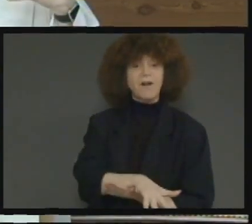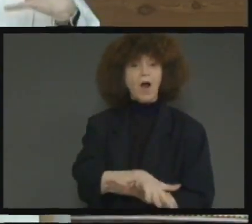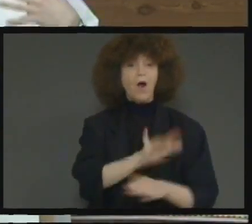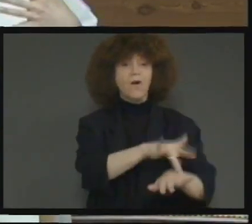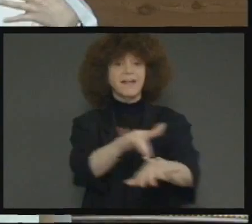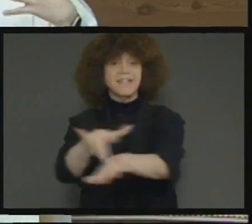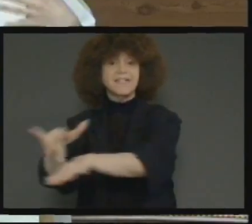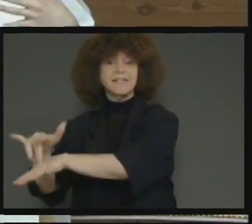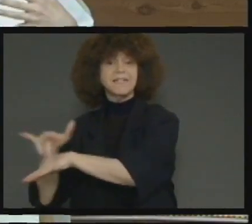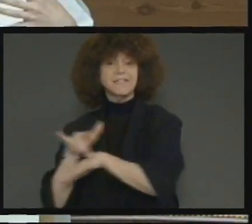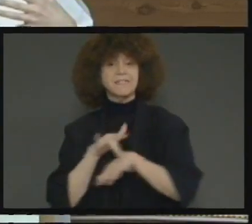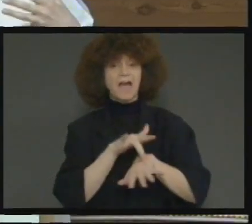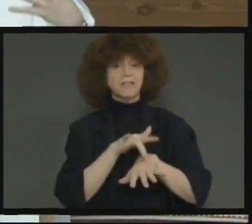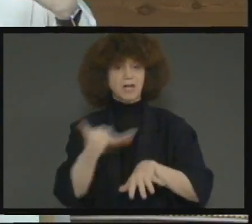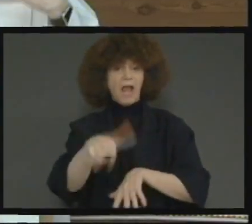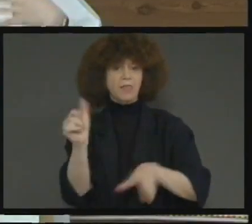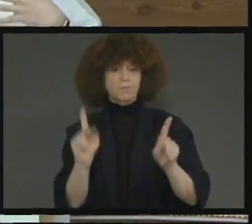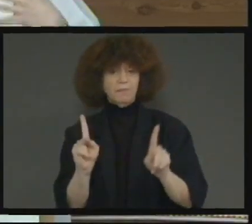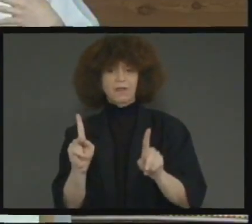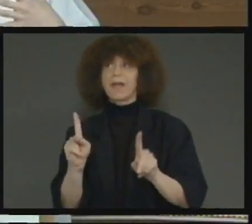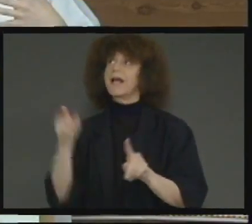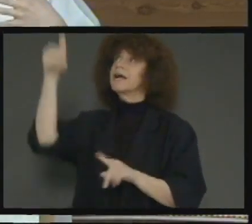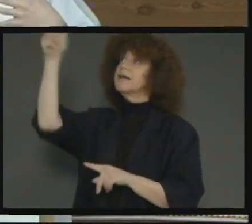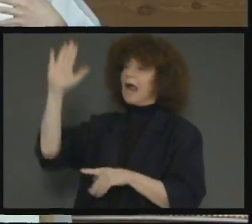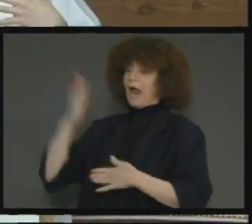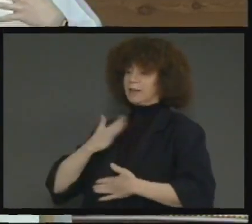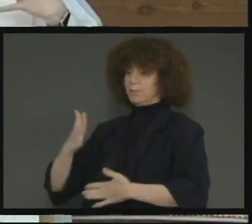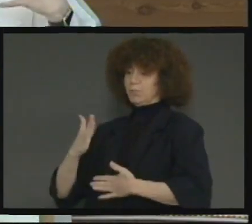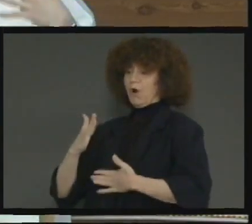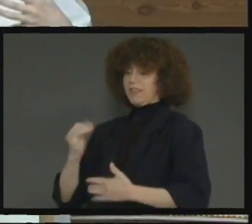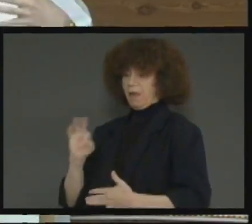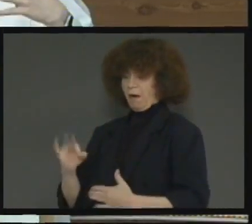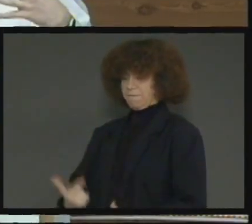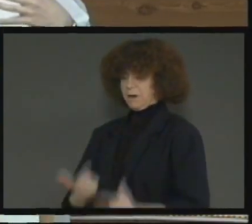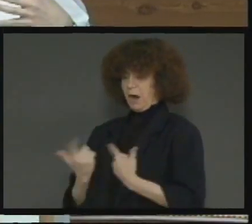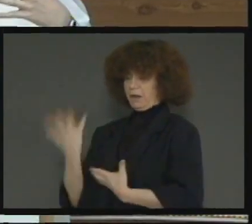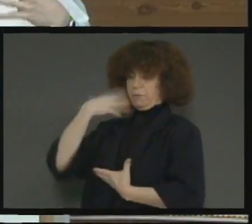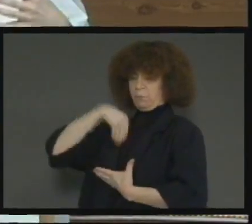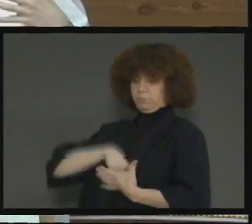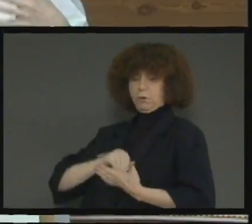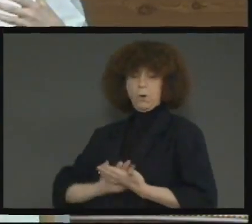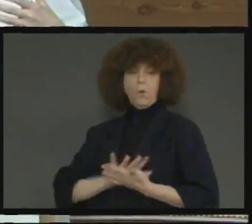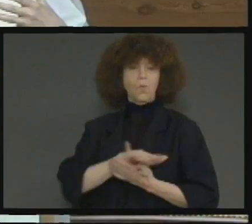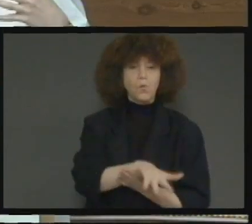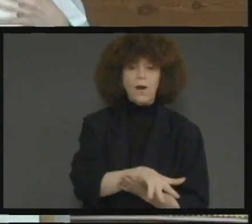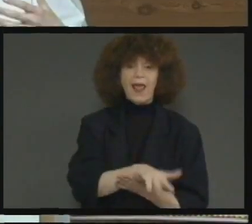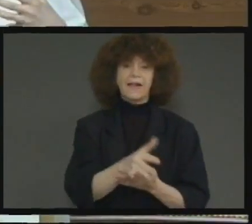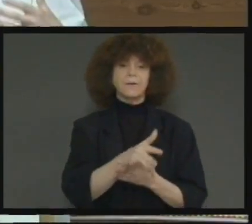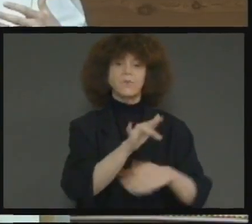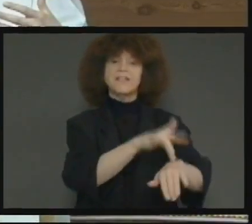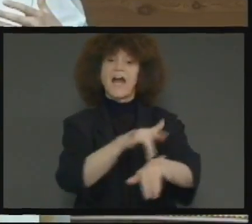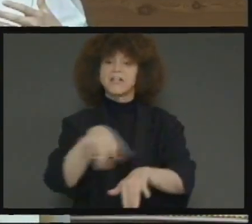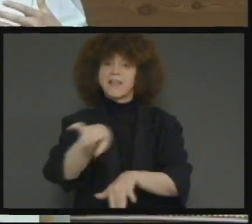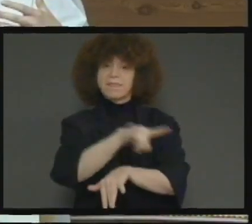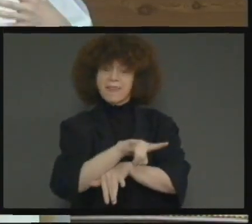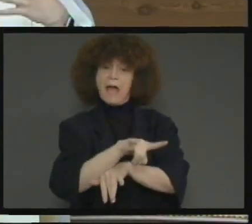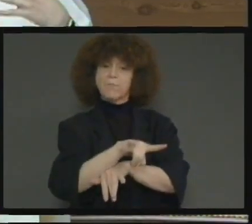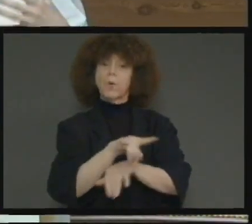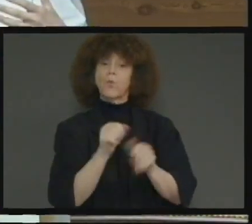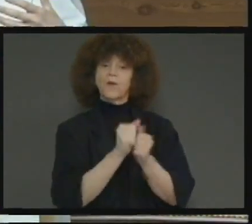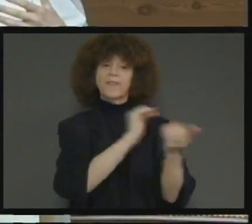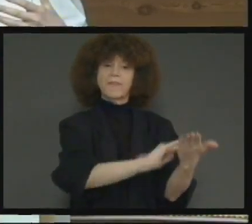they're given life, he also attaches with it, as he adds, "Receive the Holy Spirit. If you forgive the sins of